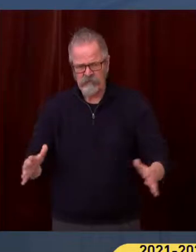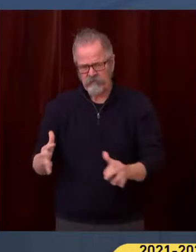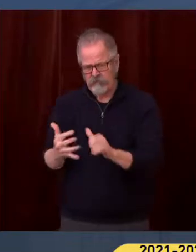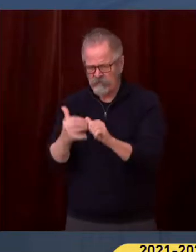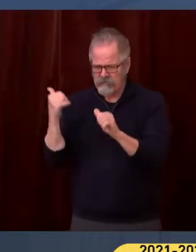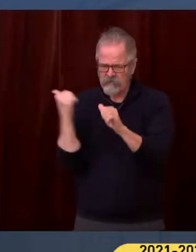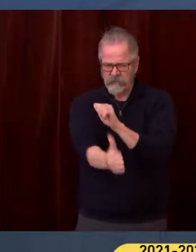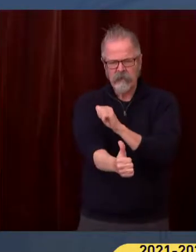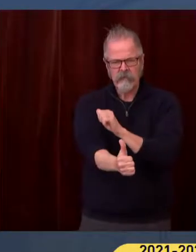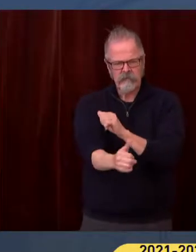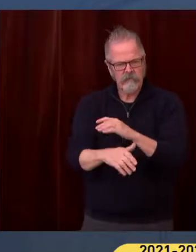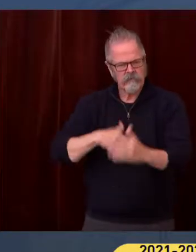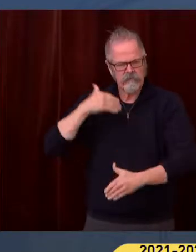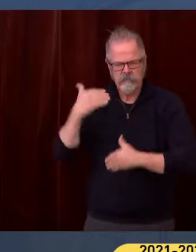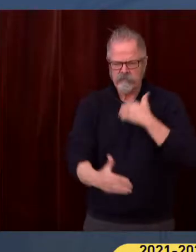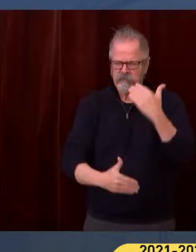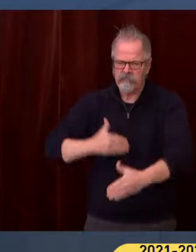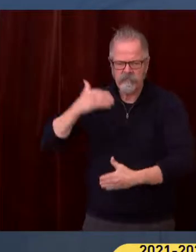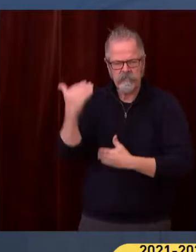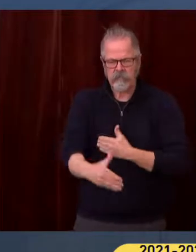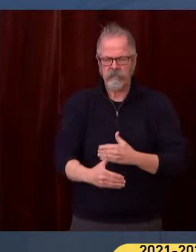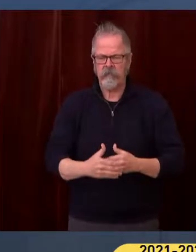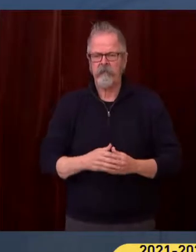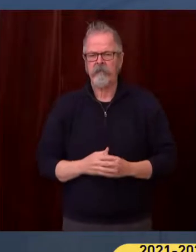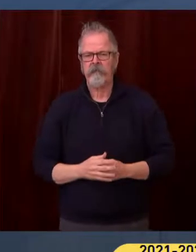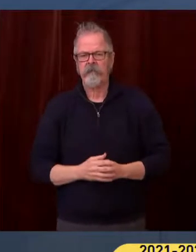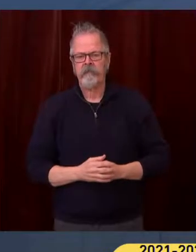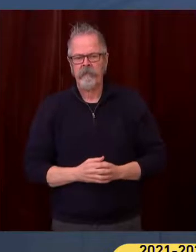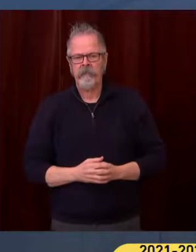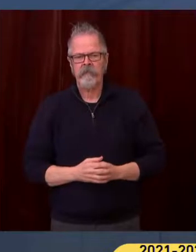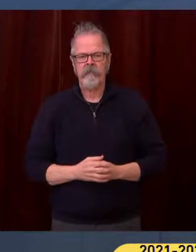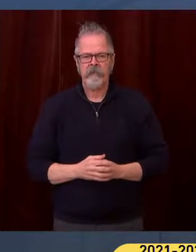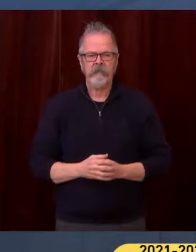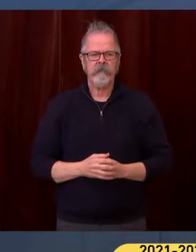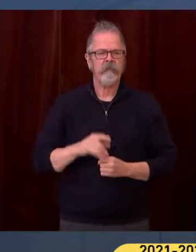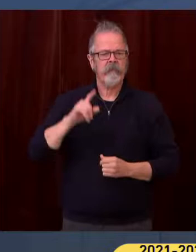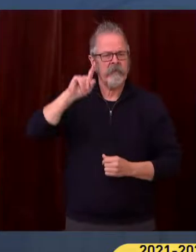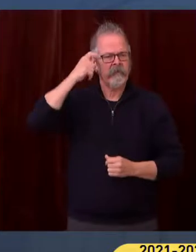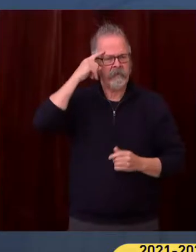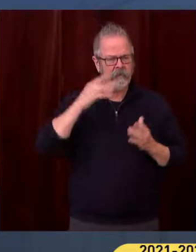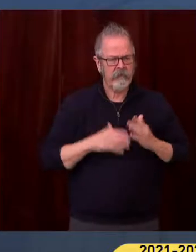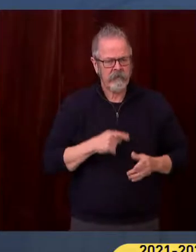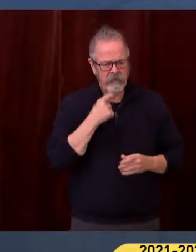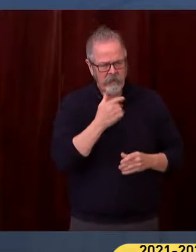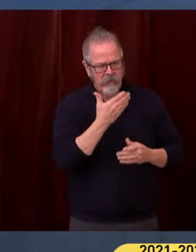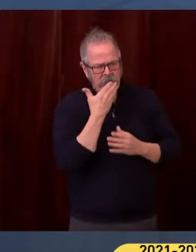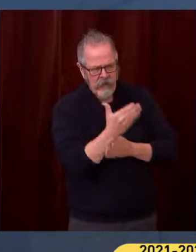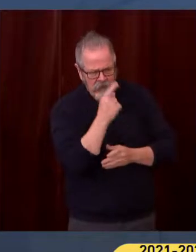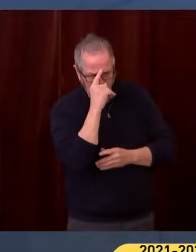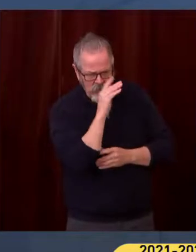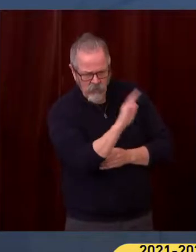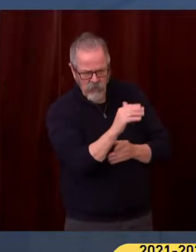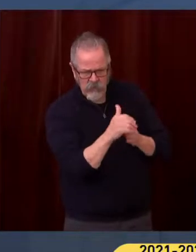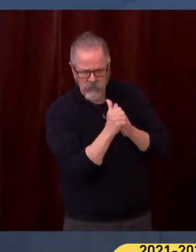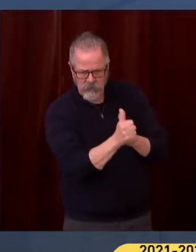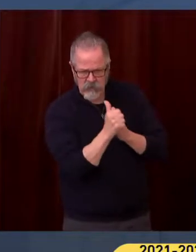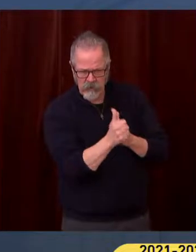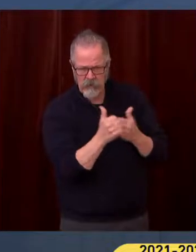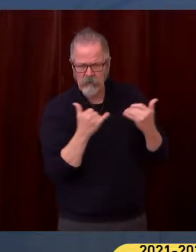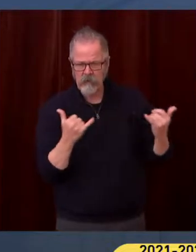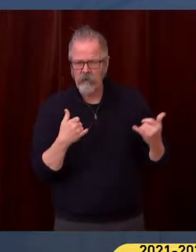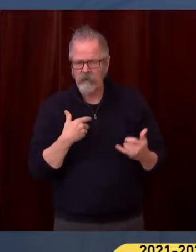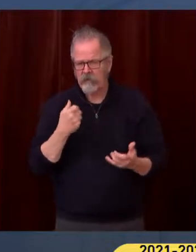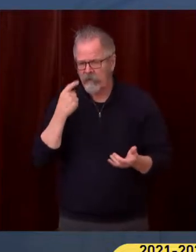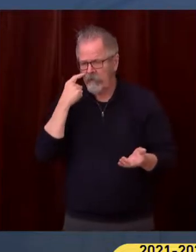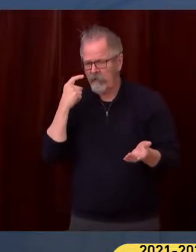Inslee's desk. Thank you, Joe, and thanks for your leadership. And I want to note you've already had major successes, the best 100